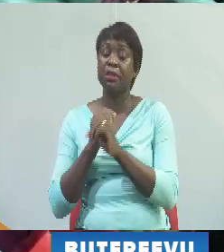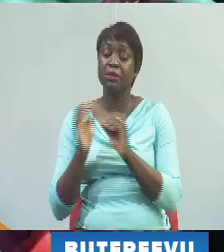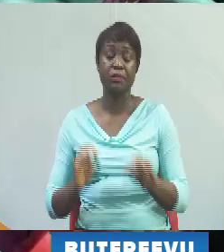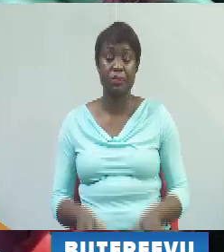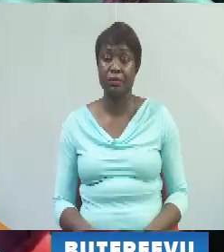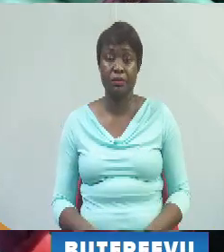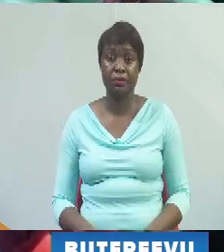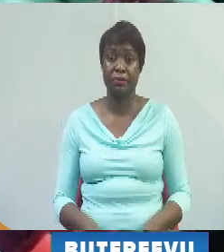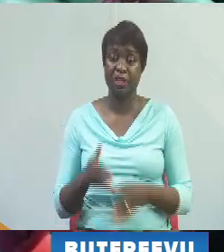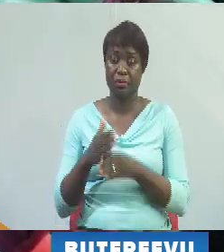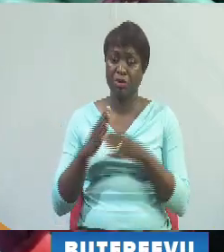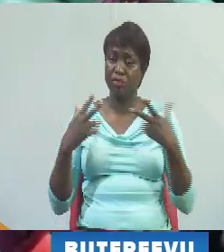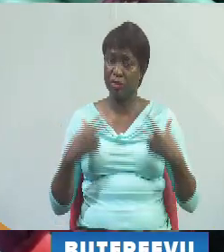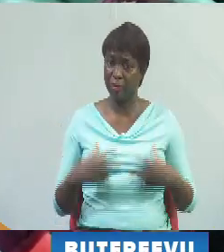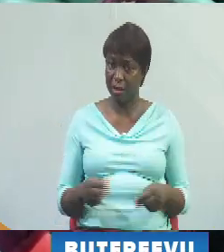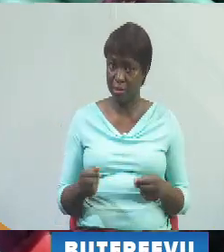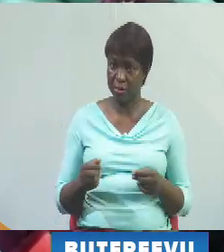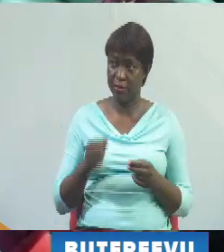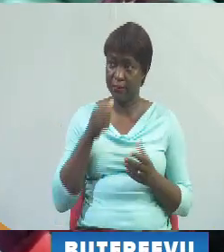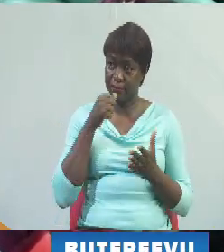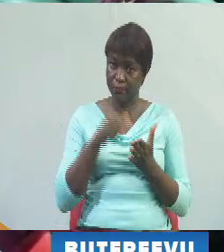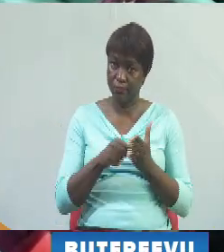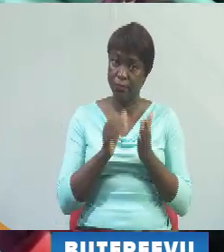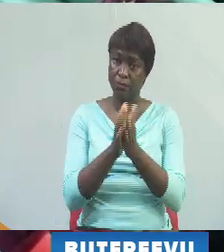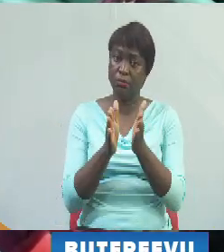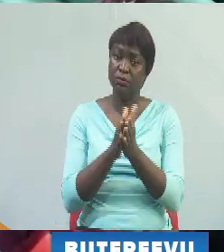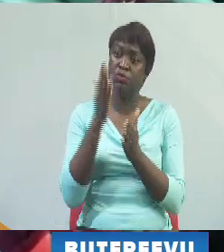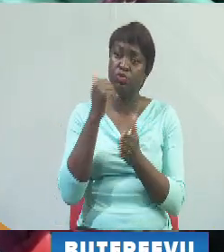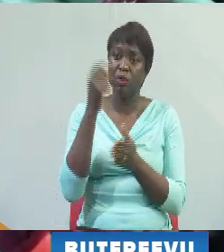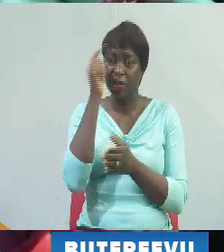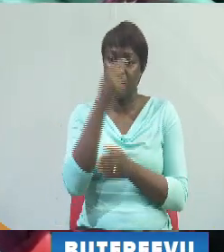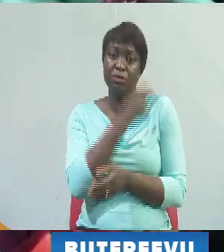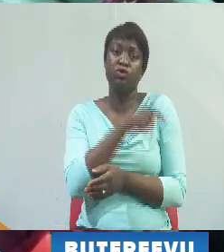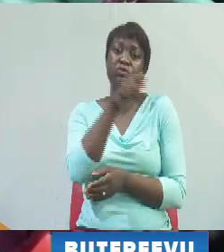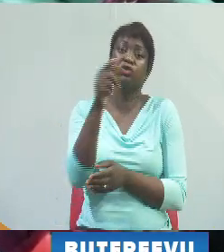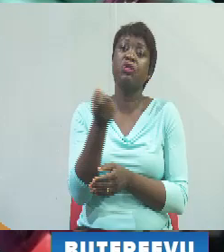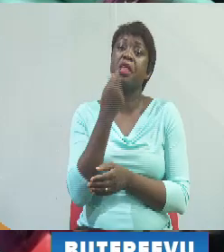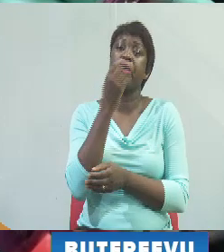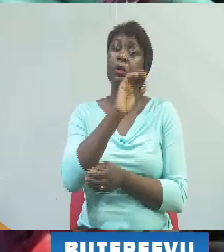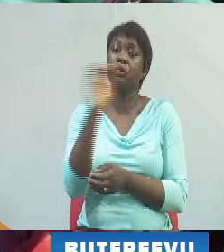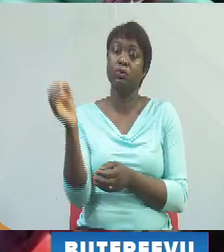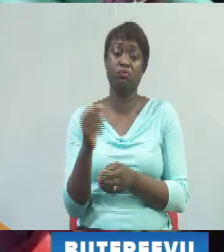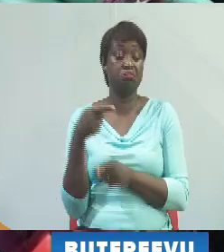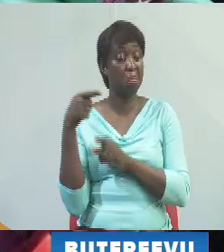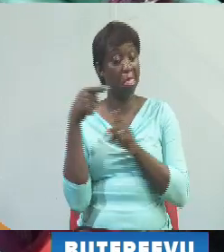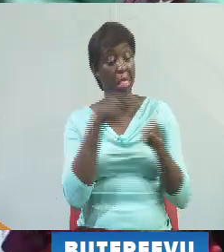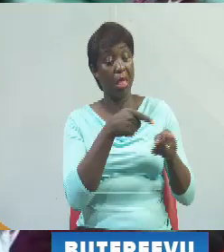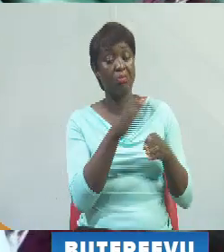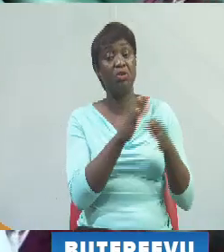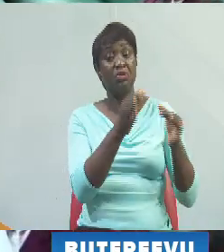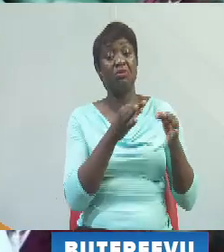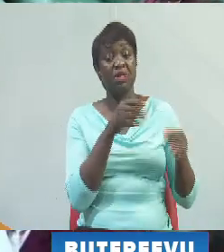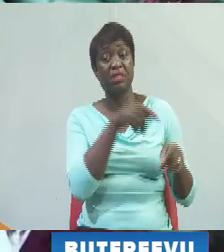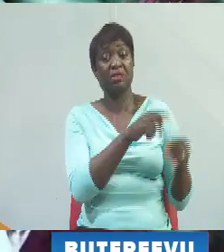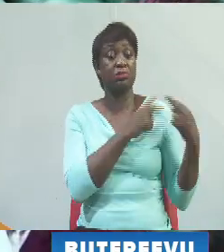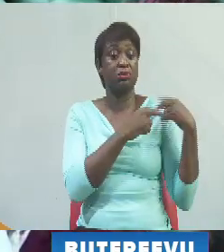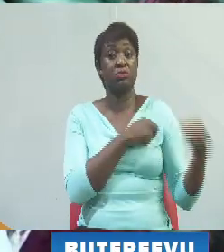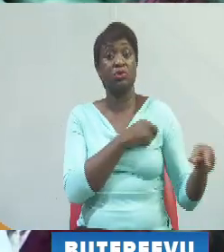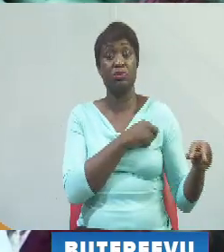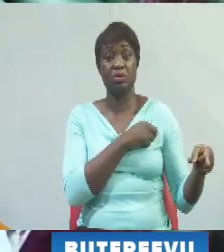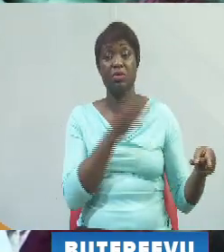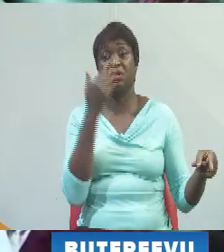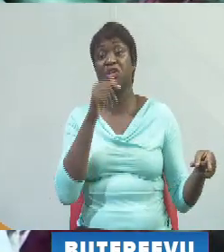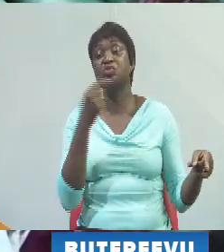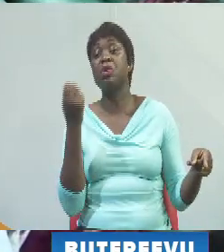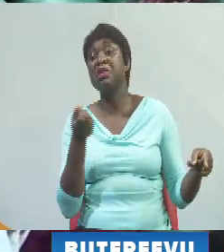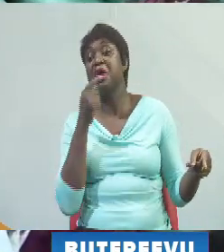Minisitule y'ebyobulamu Dr. Jane Yuth Achenga mu kiwandiiko kinyonyola Ebbula ly'eddagala mu gavumenti alumiriza Minisitule y'ebyensimbi n'okuteekerateekera eggwanga okuvaako Ebbula ly'eddagala